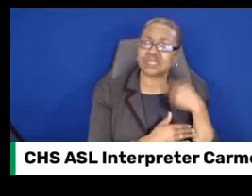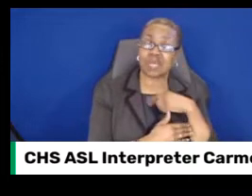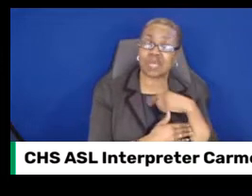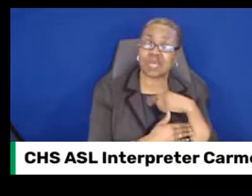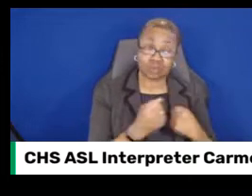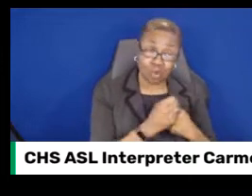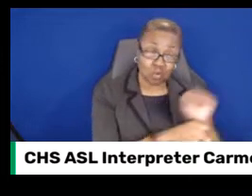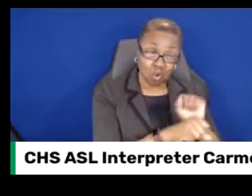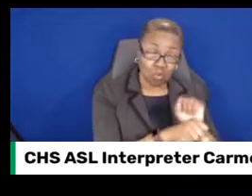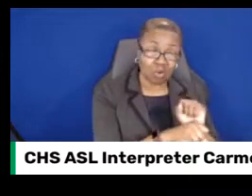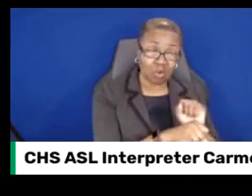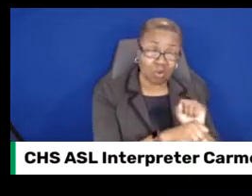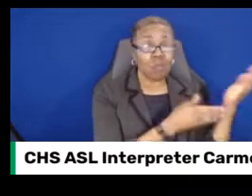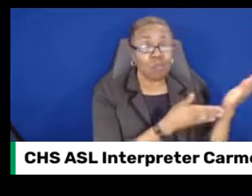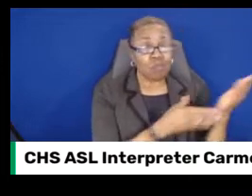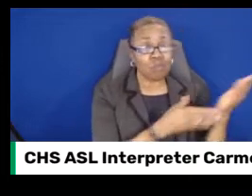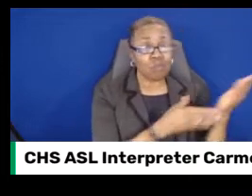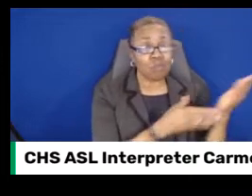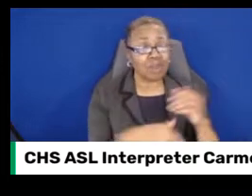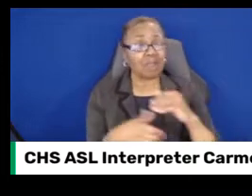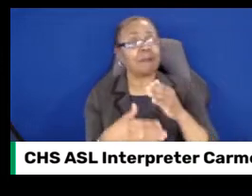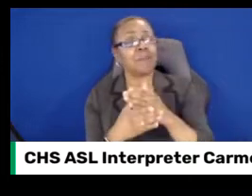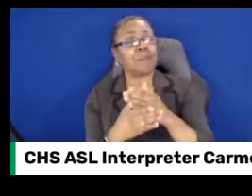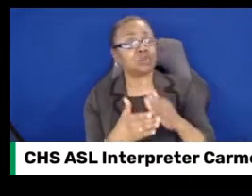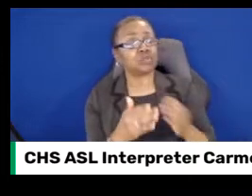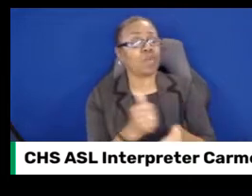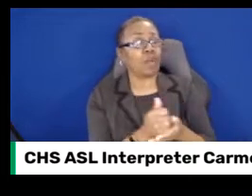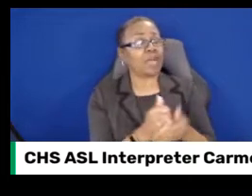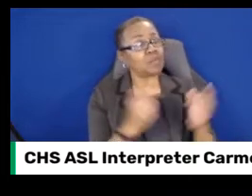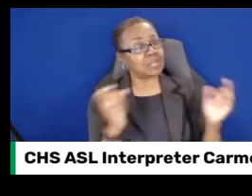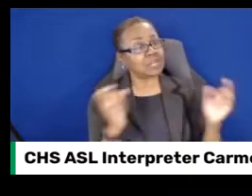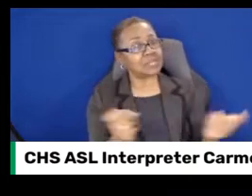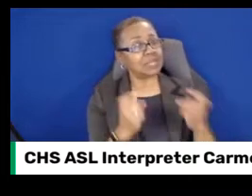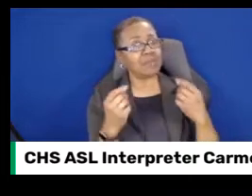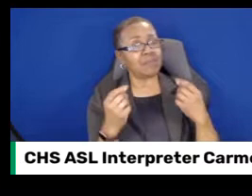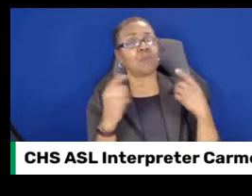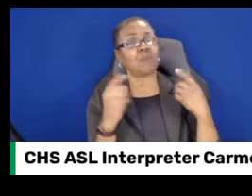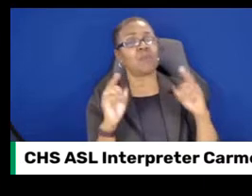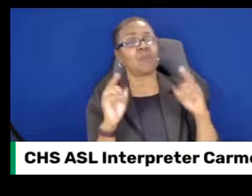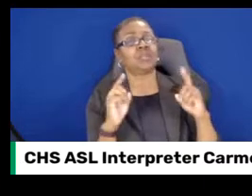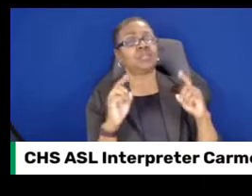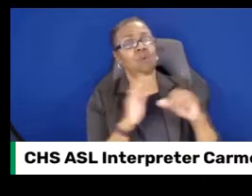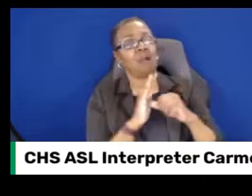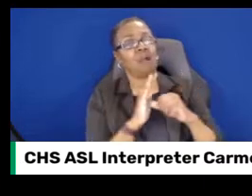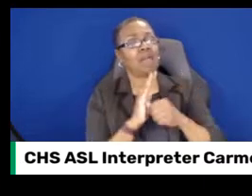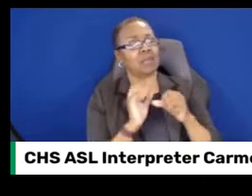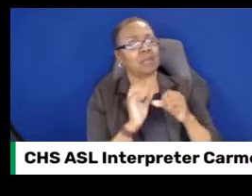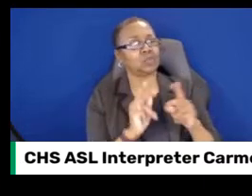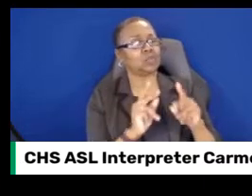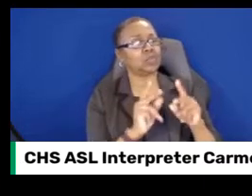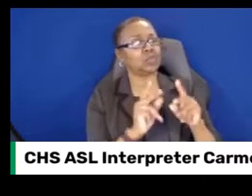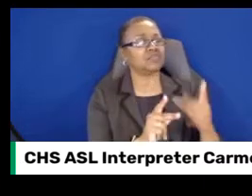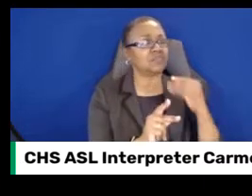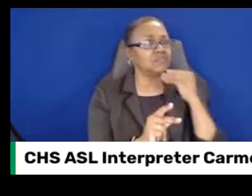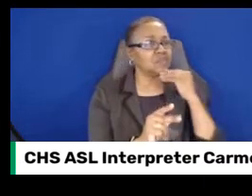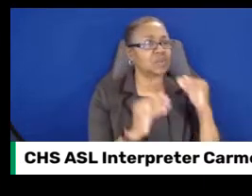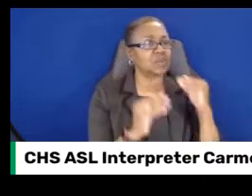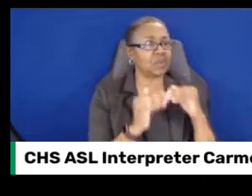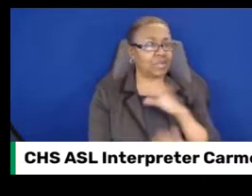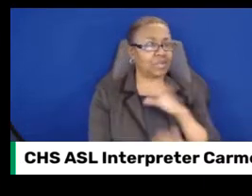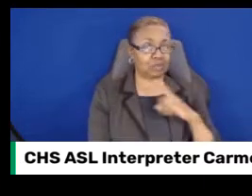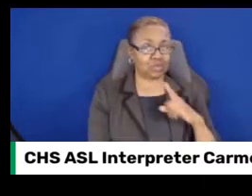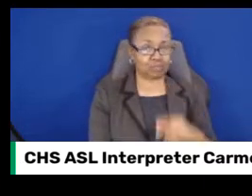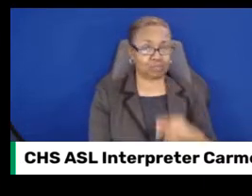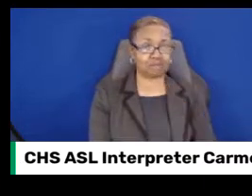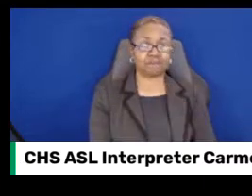the table, and let's celebrate wins or highlight opportunities through the Food Equity Council. So one